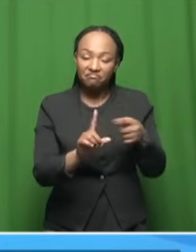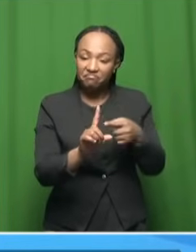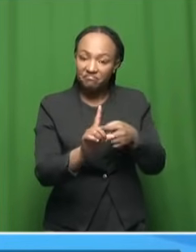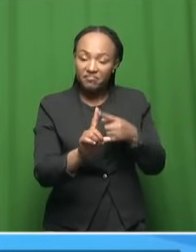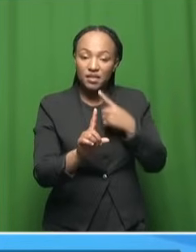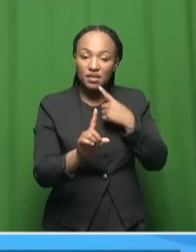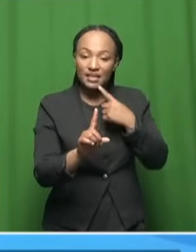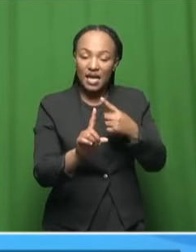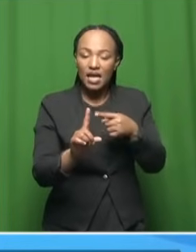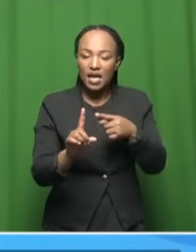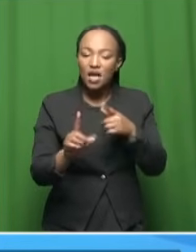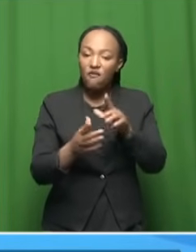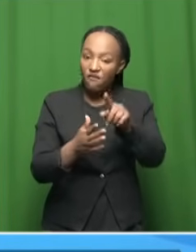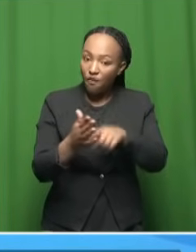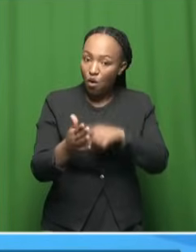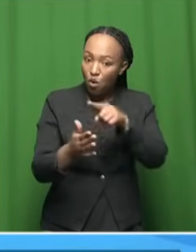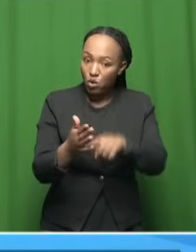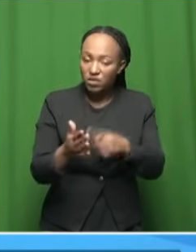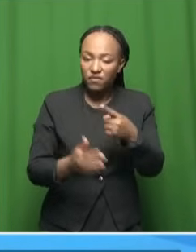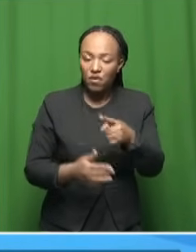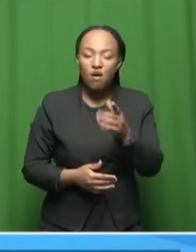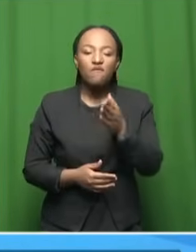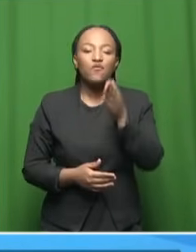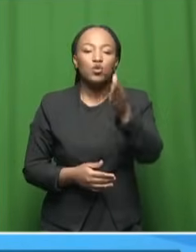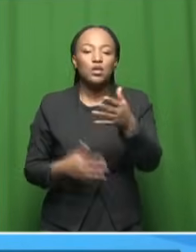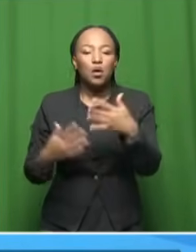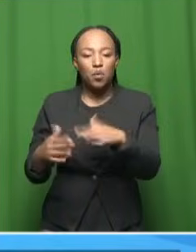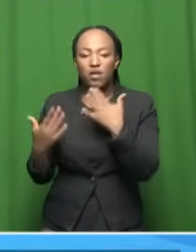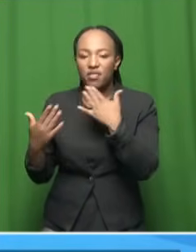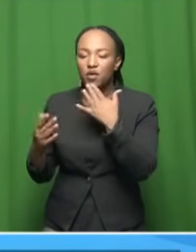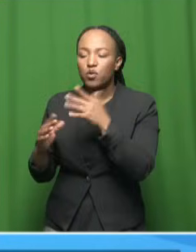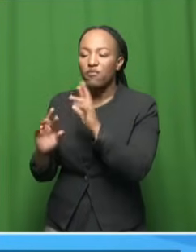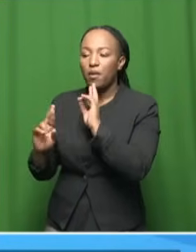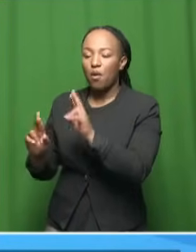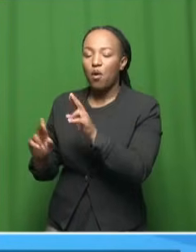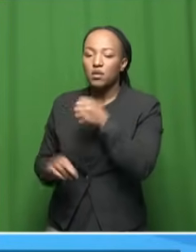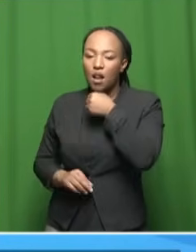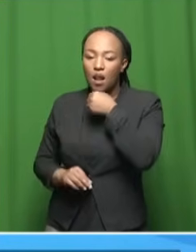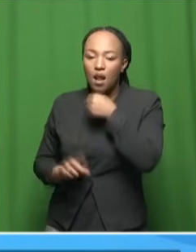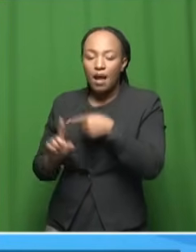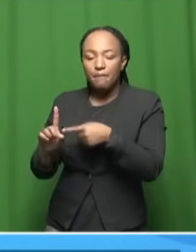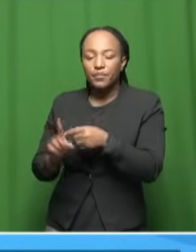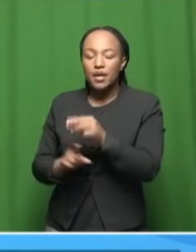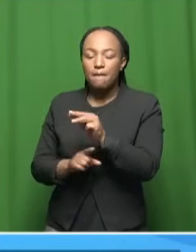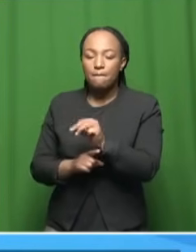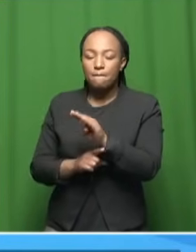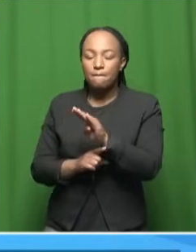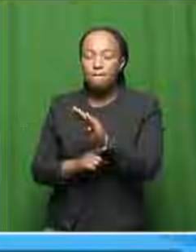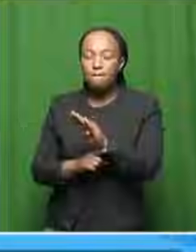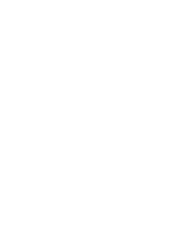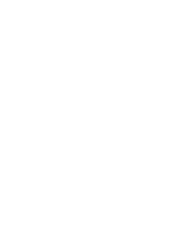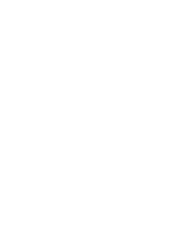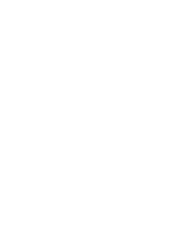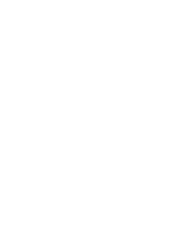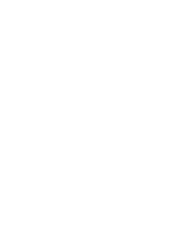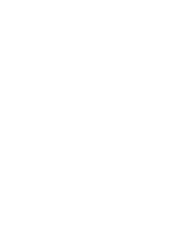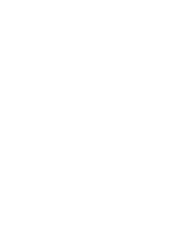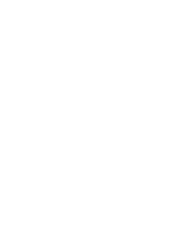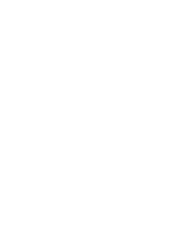fact voting for her future. Thank you very much for that reportage. That was SABC News reporter Mbalenhle Mthethwa out in Soweto.